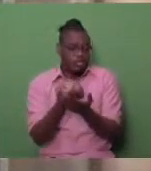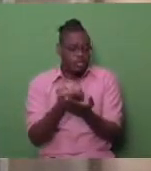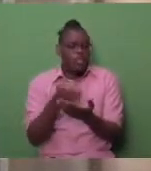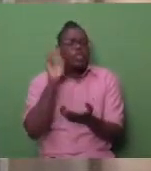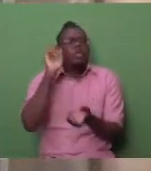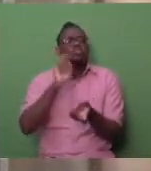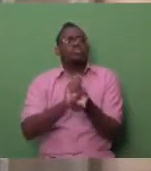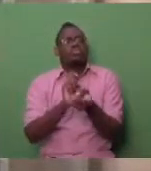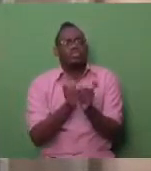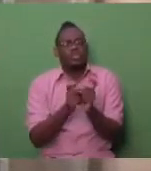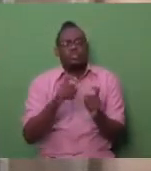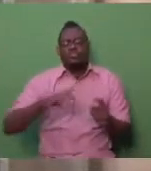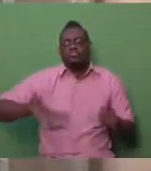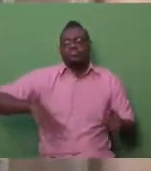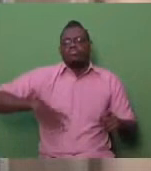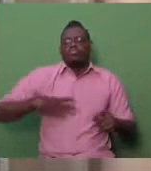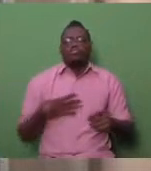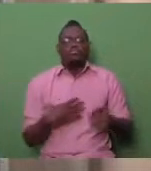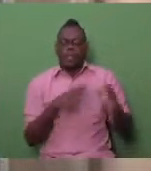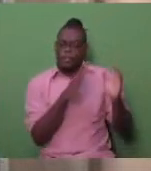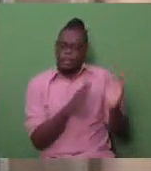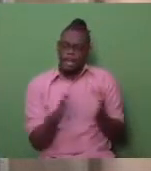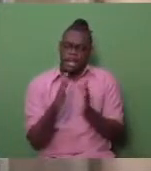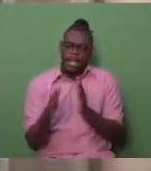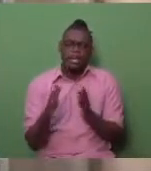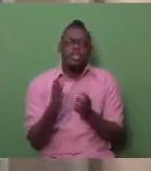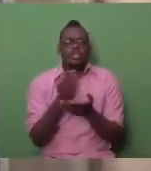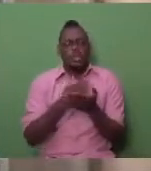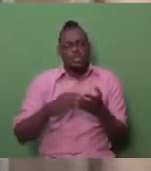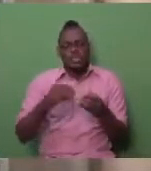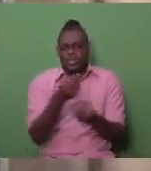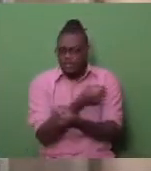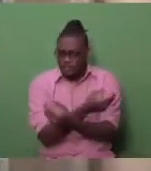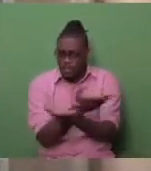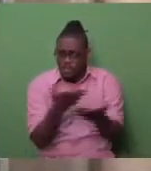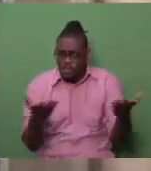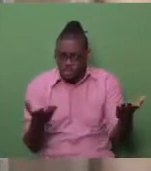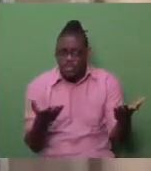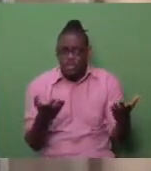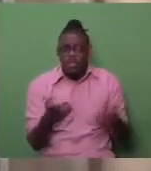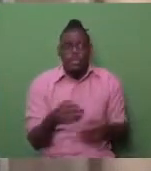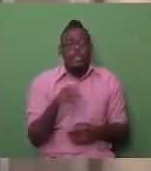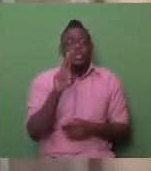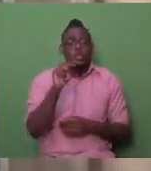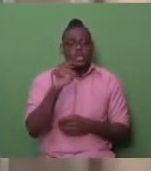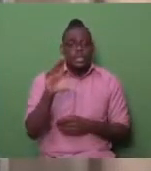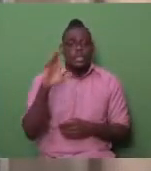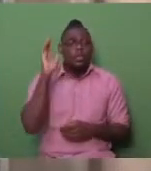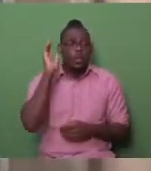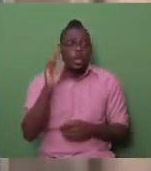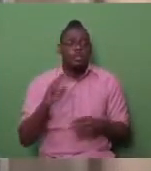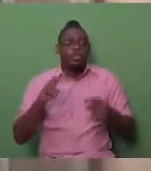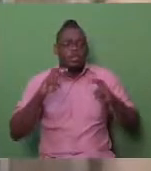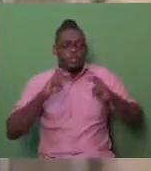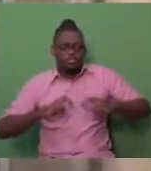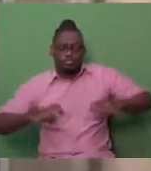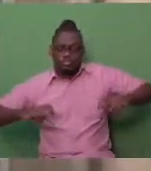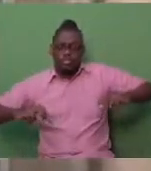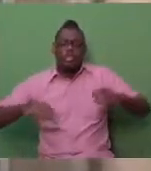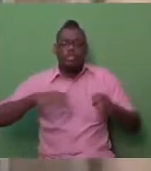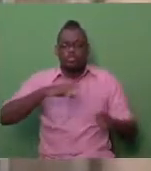The UNC has spoken to the people. We've consulted people. We've consulted with experts